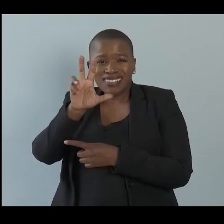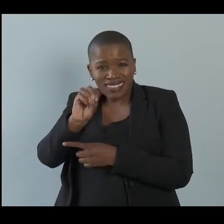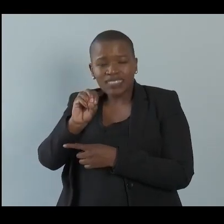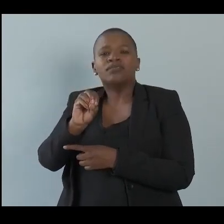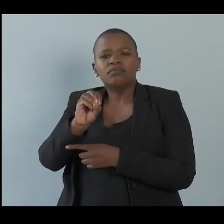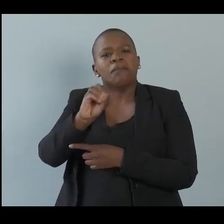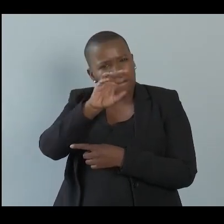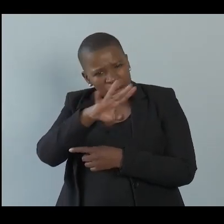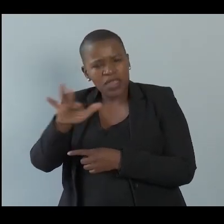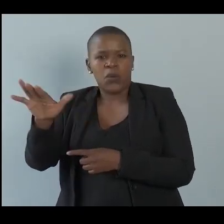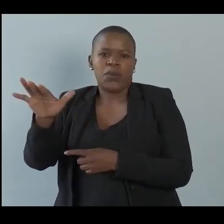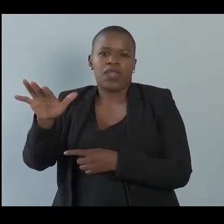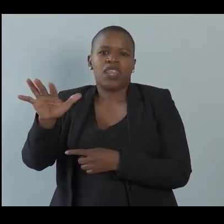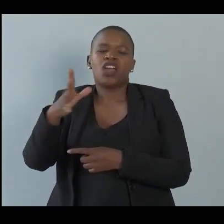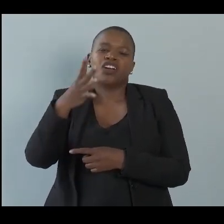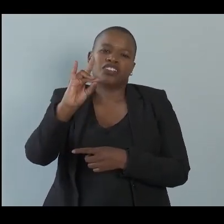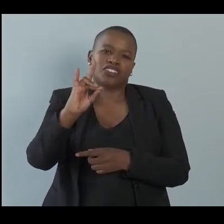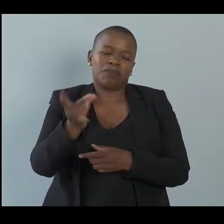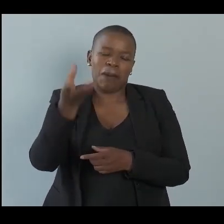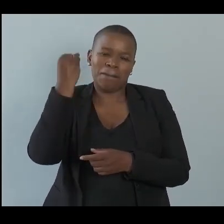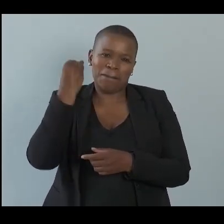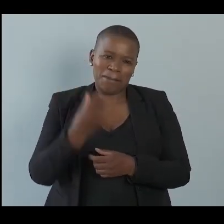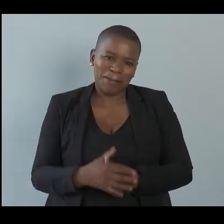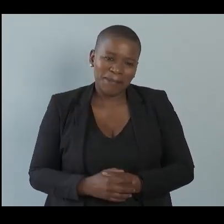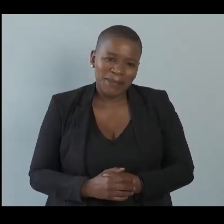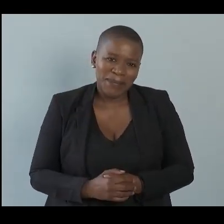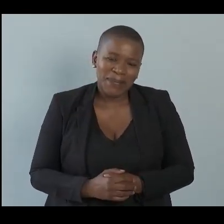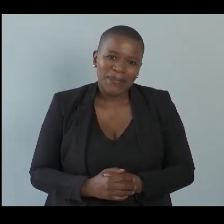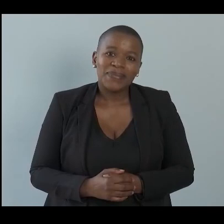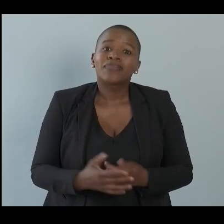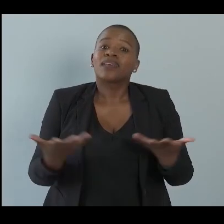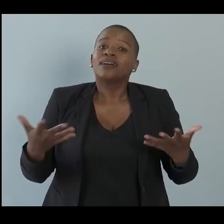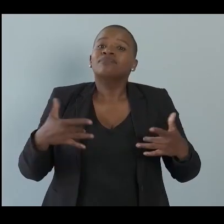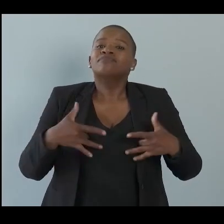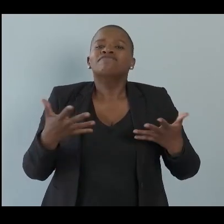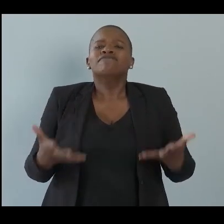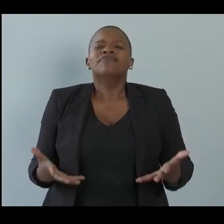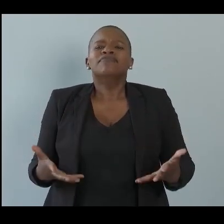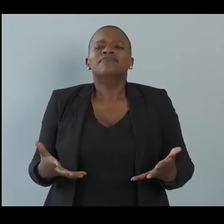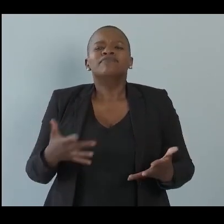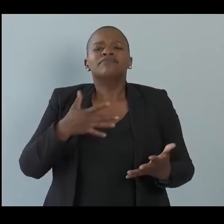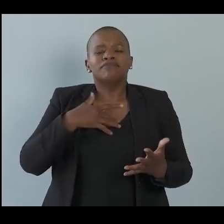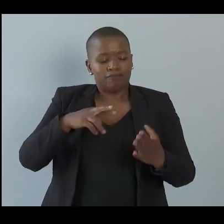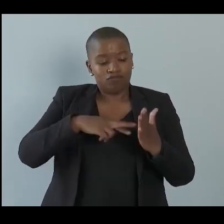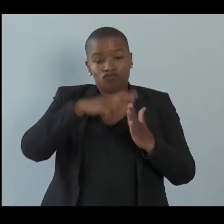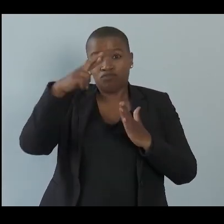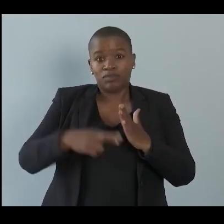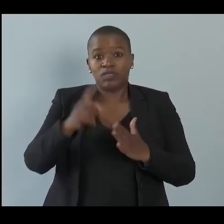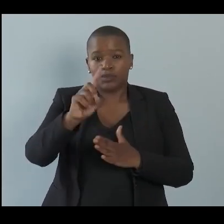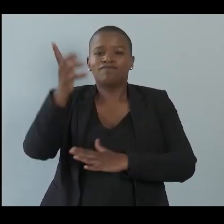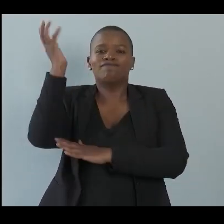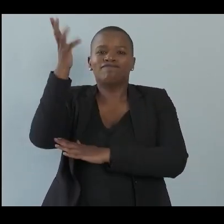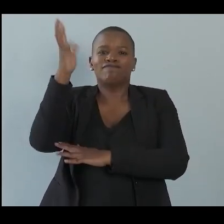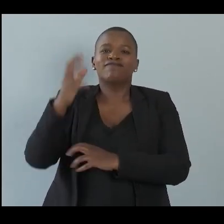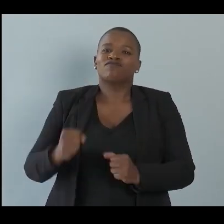better working capital management. I'm energized by the early results we are seeing as we deliver on our strategy.